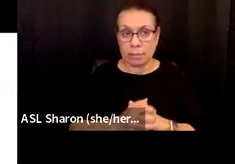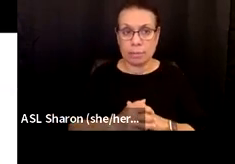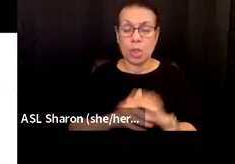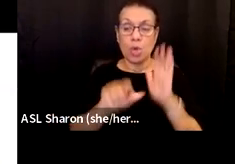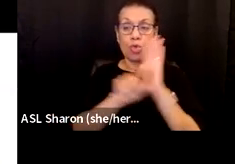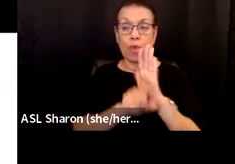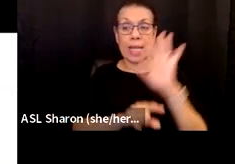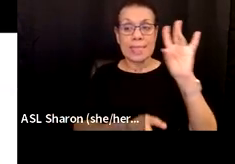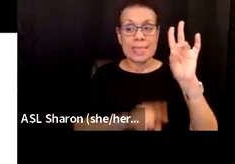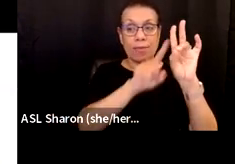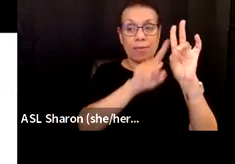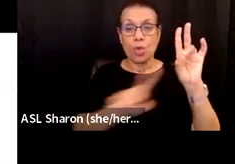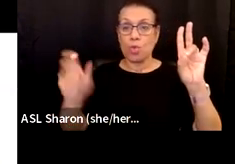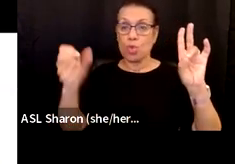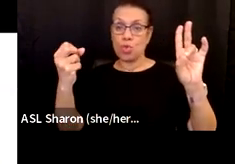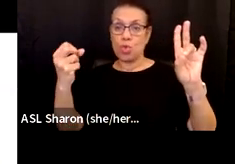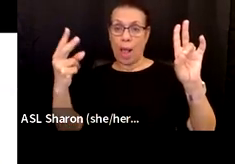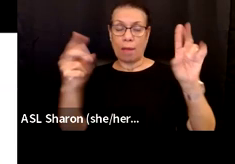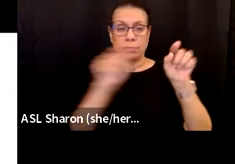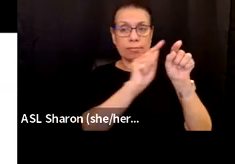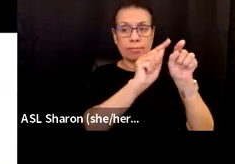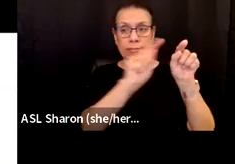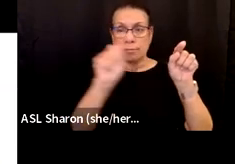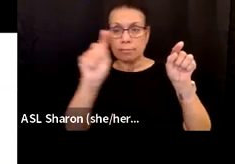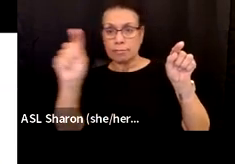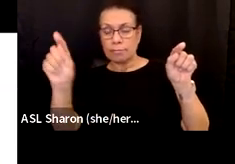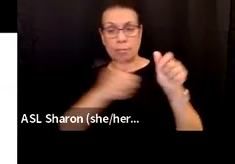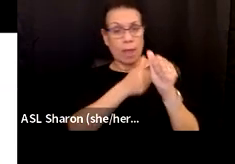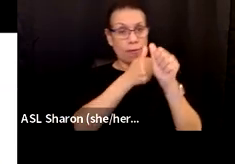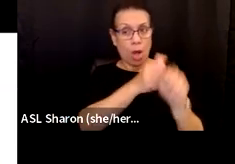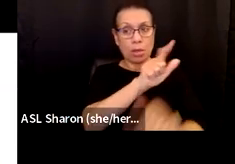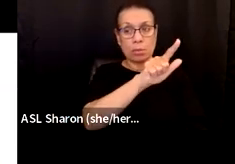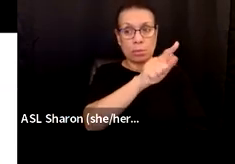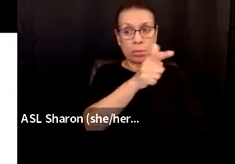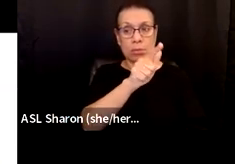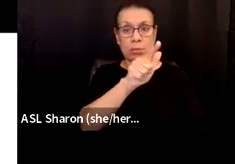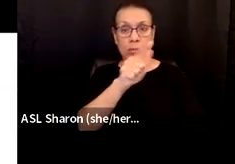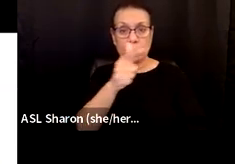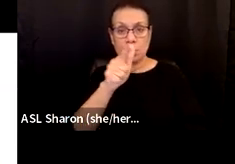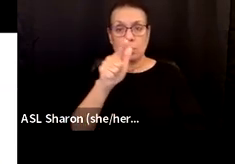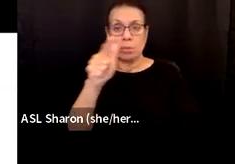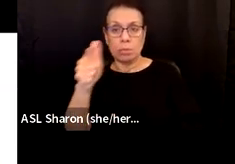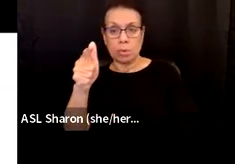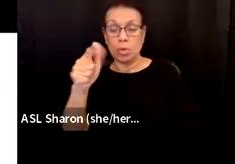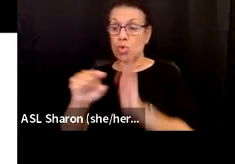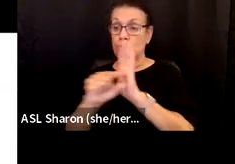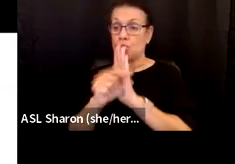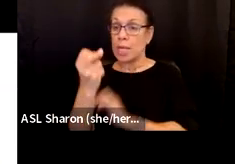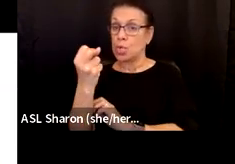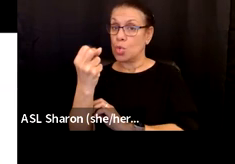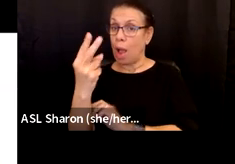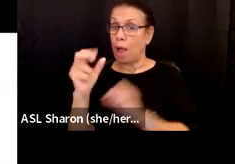way up to grade 12 and when students follow this sequence they have an opportunity in grade 12 to potentially